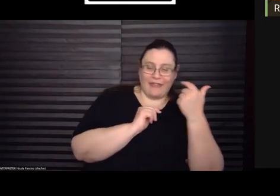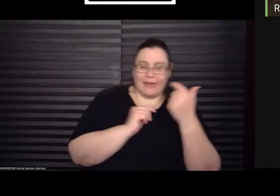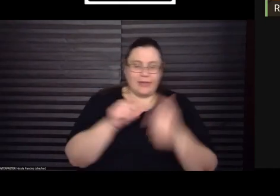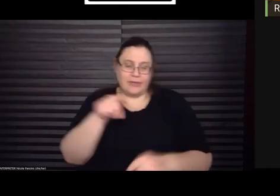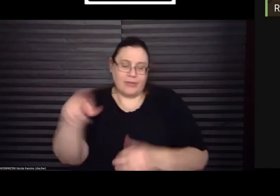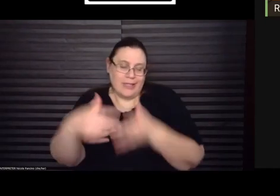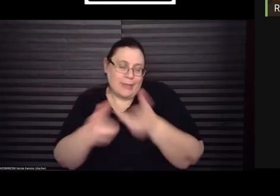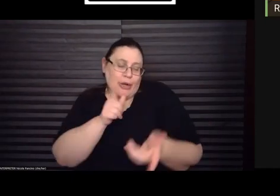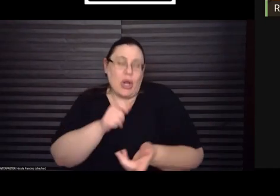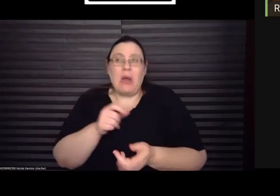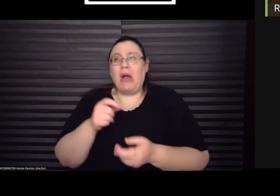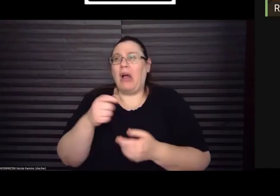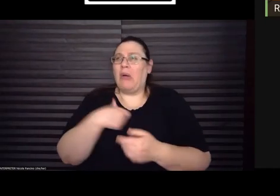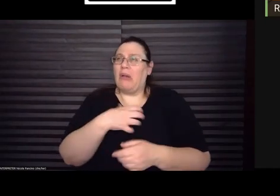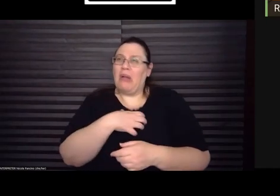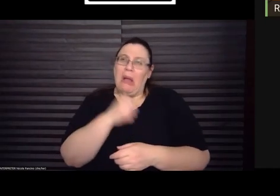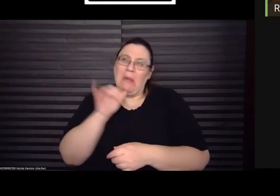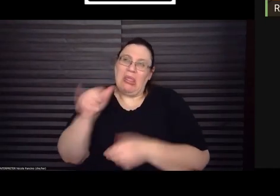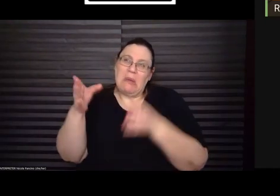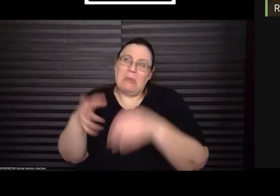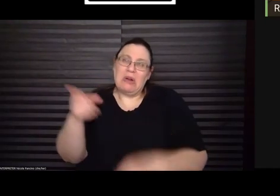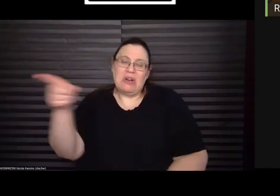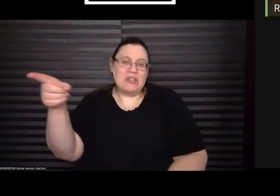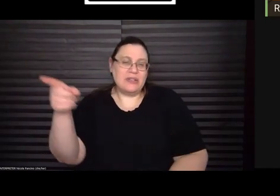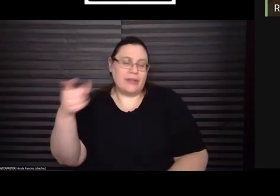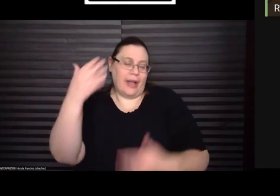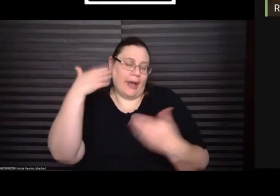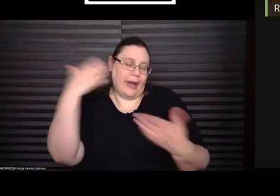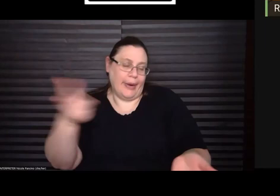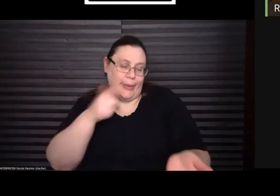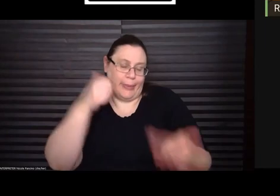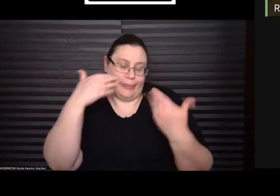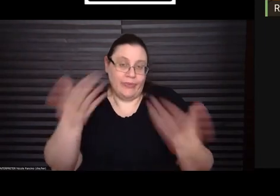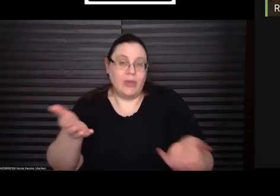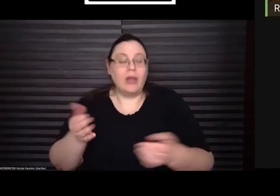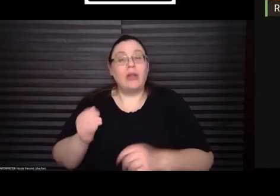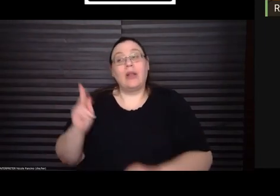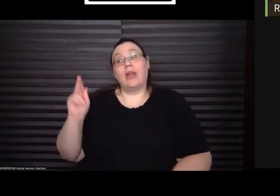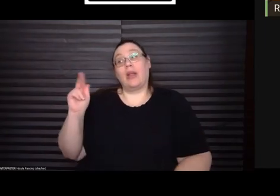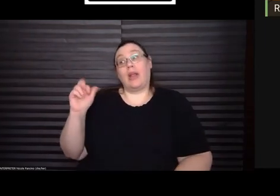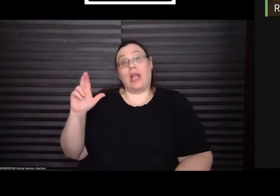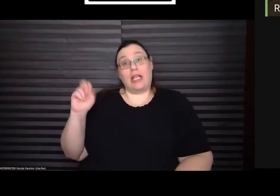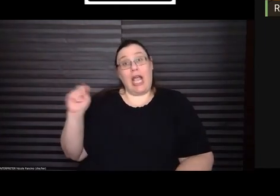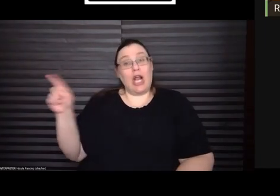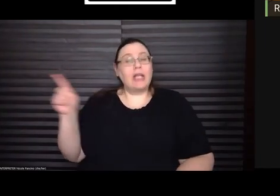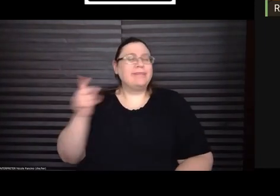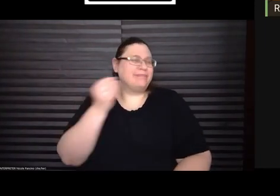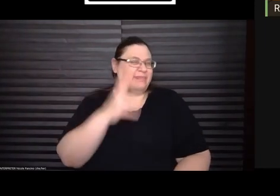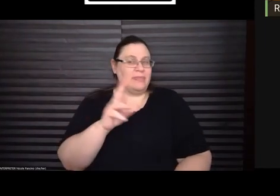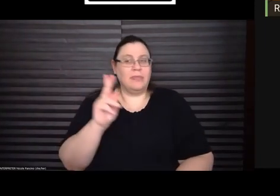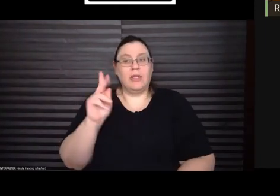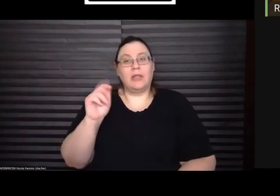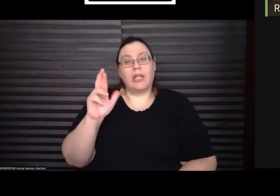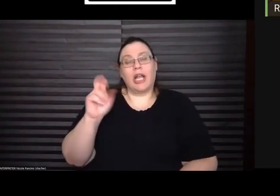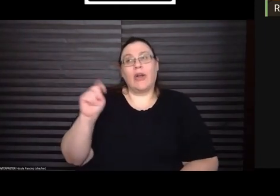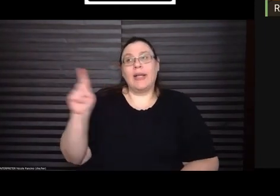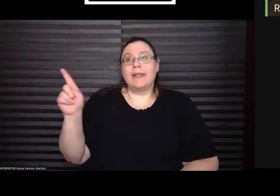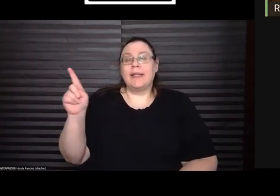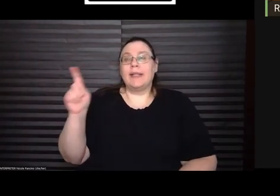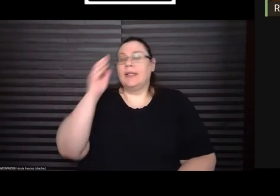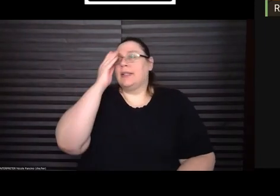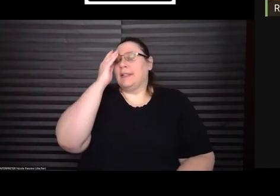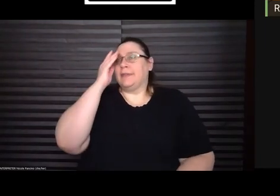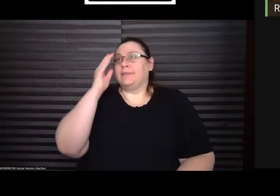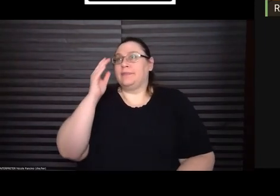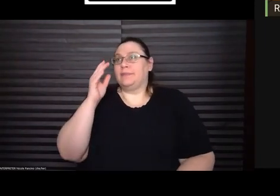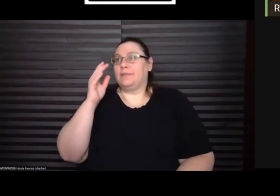fill in the blank, you know, just fill in the blank there. It doesn't, you know, I don't even know. And Karen, you know, Karen